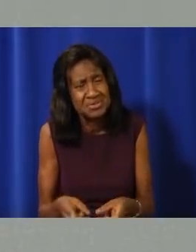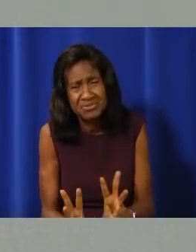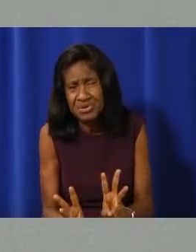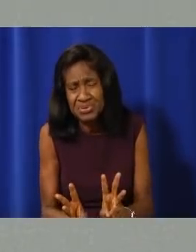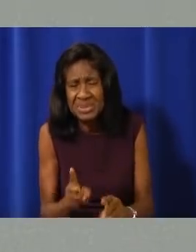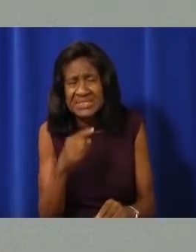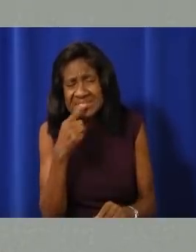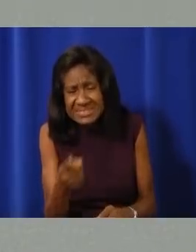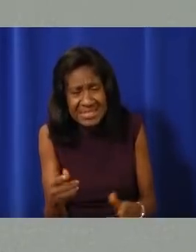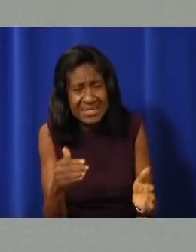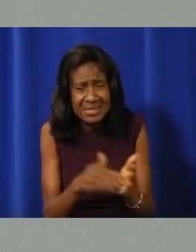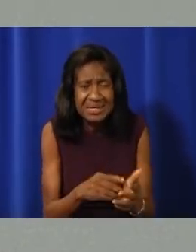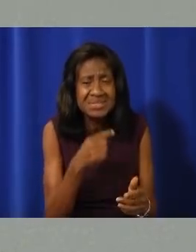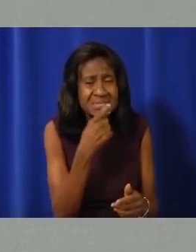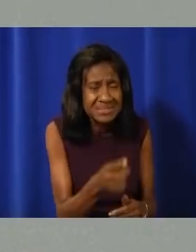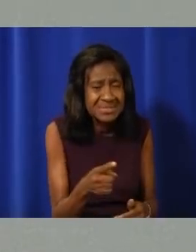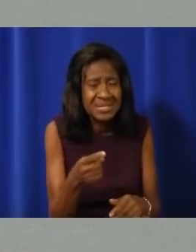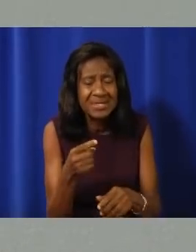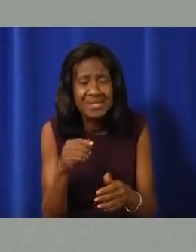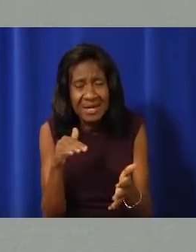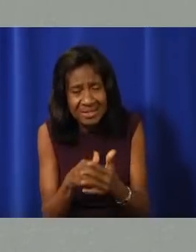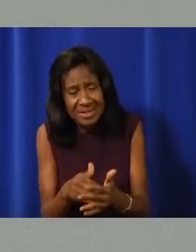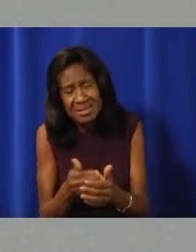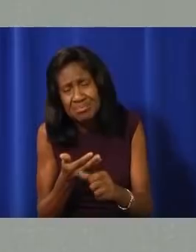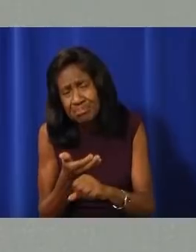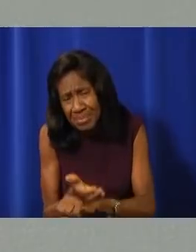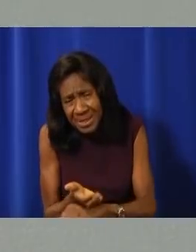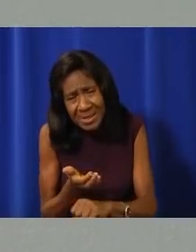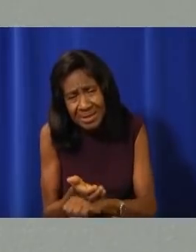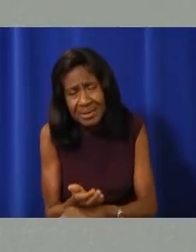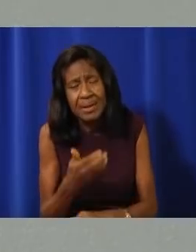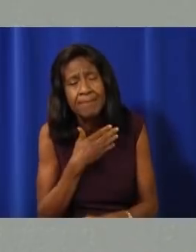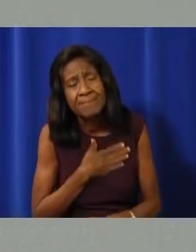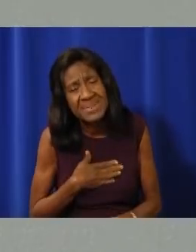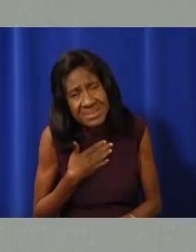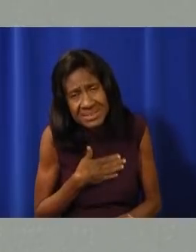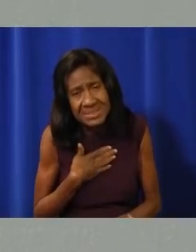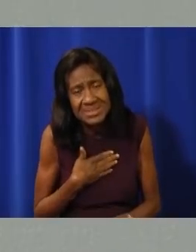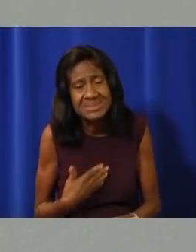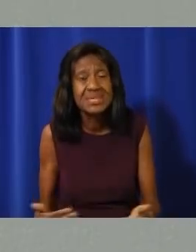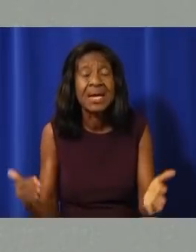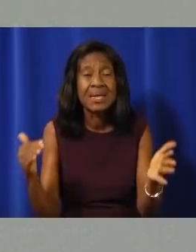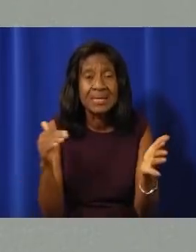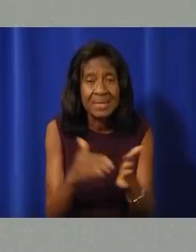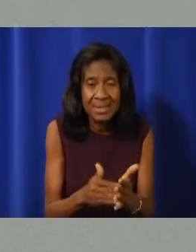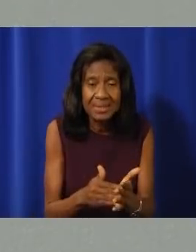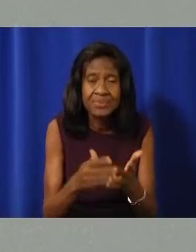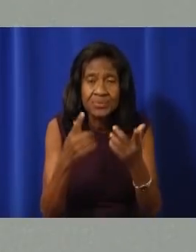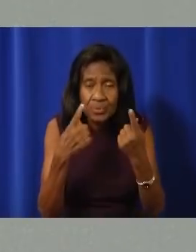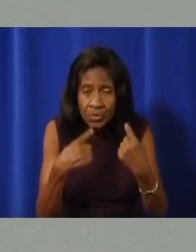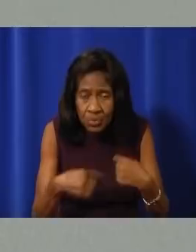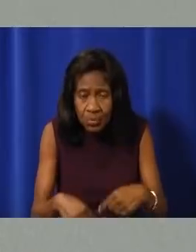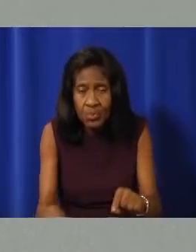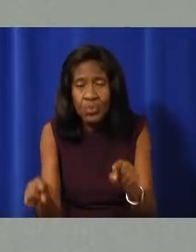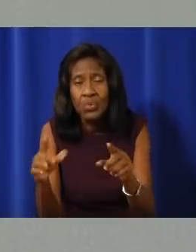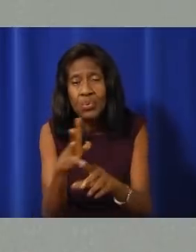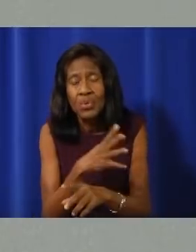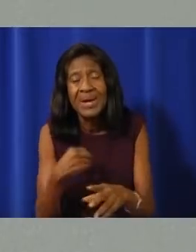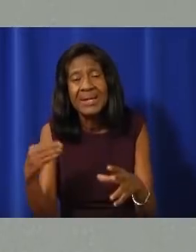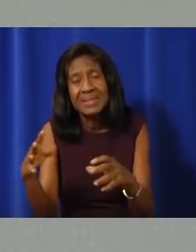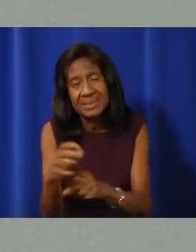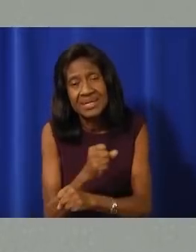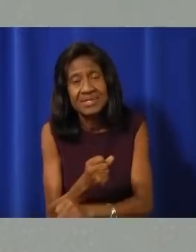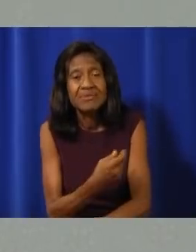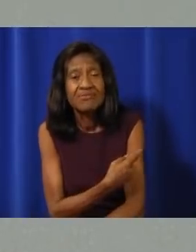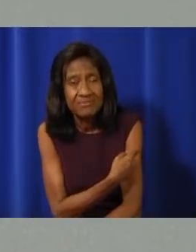ways we can beg people to do it, but please, once again, go out and get